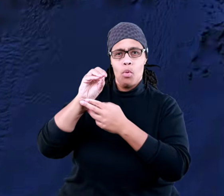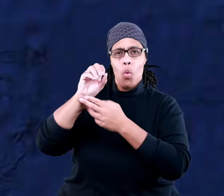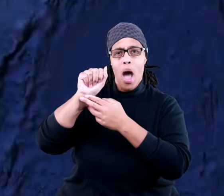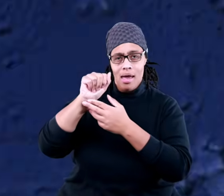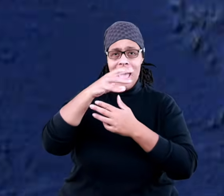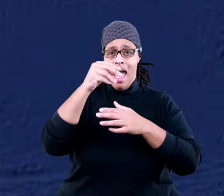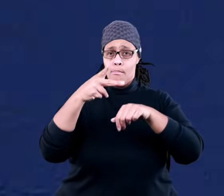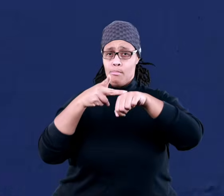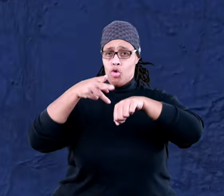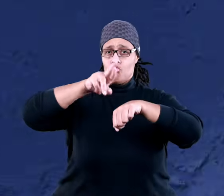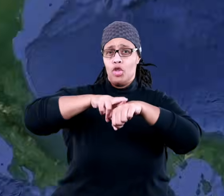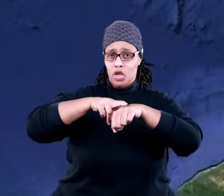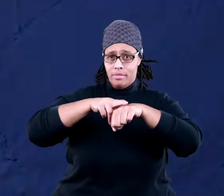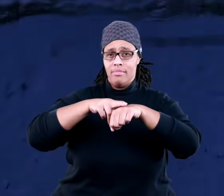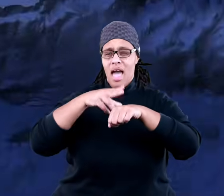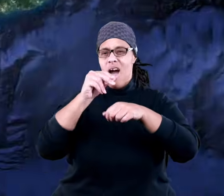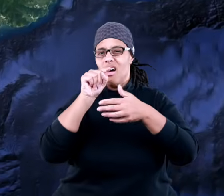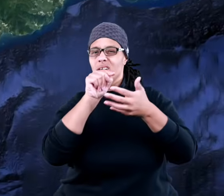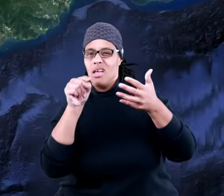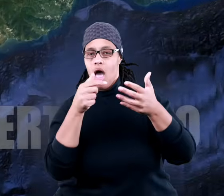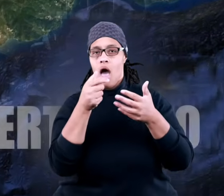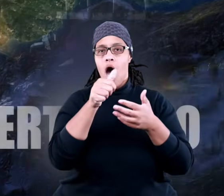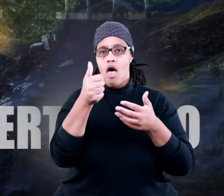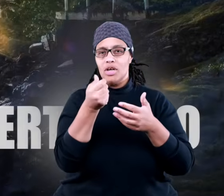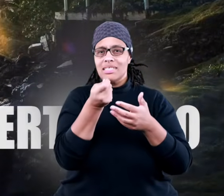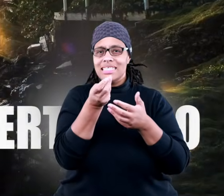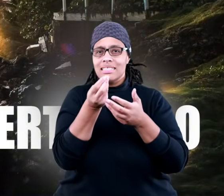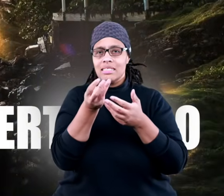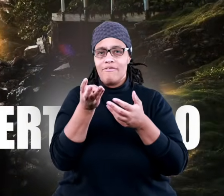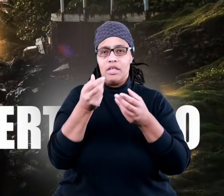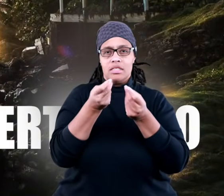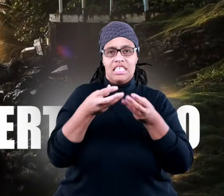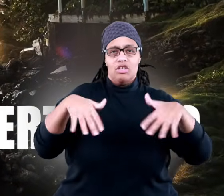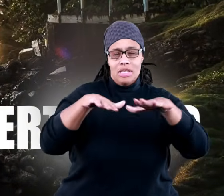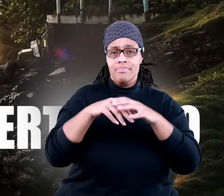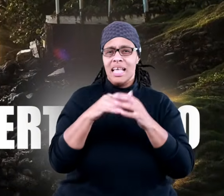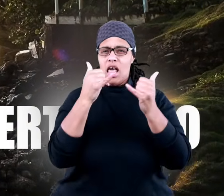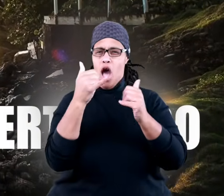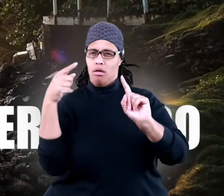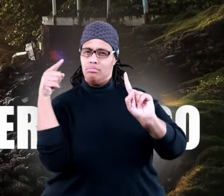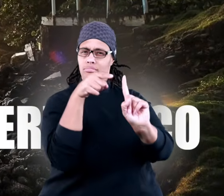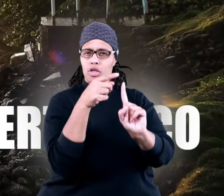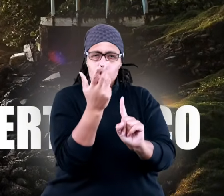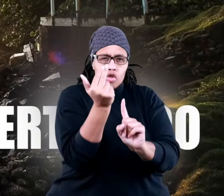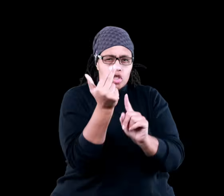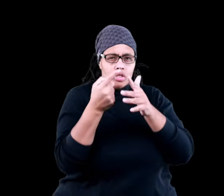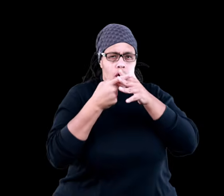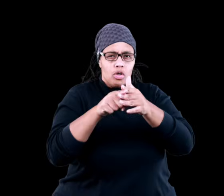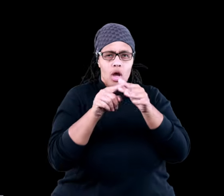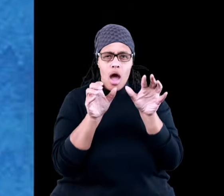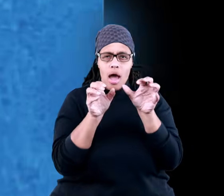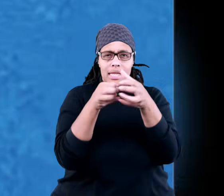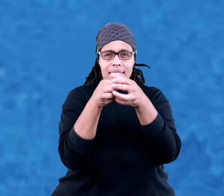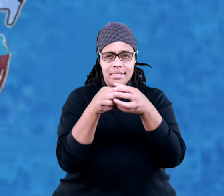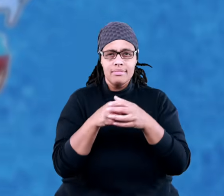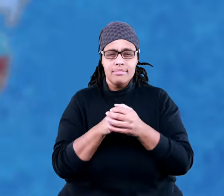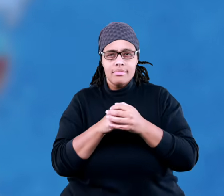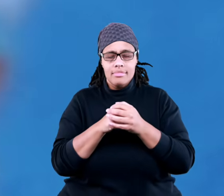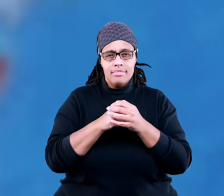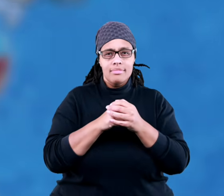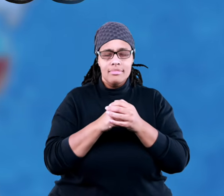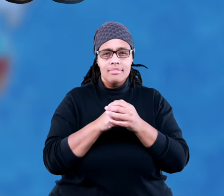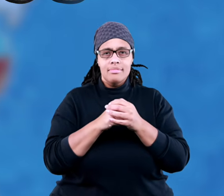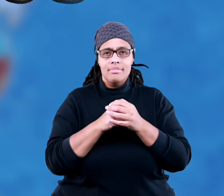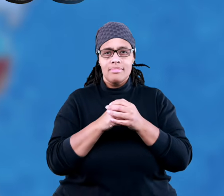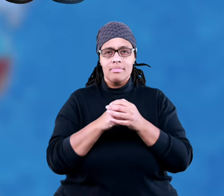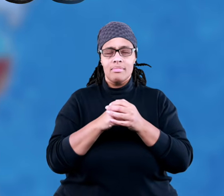Samoa, and Puerto Rico, among many other territories. Today, we are going to consider the 13 original